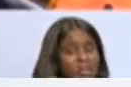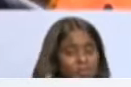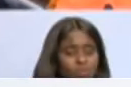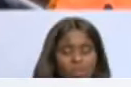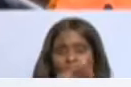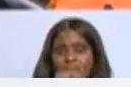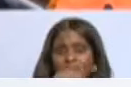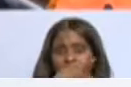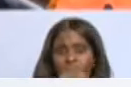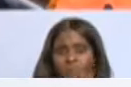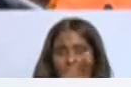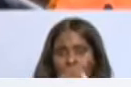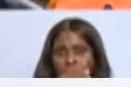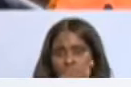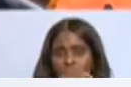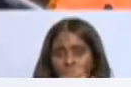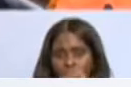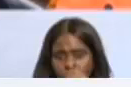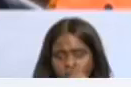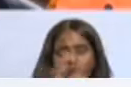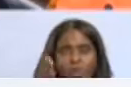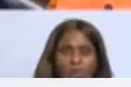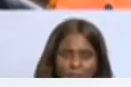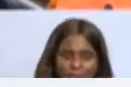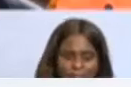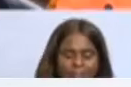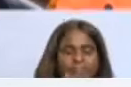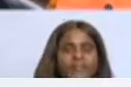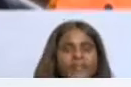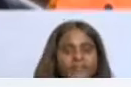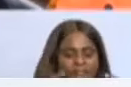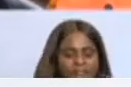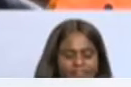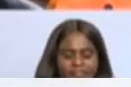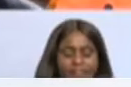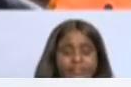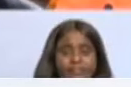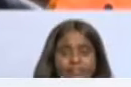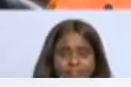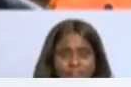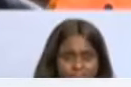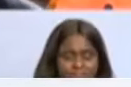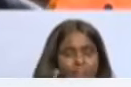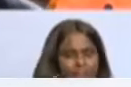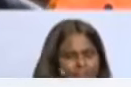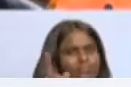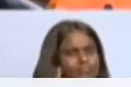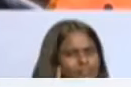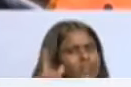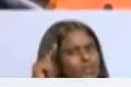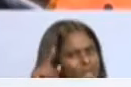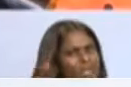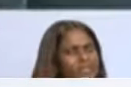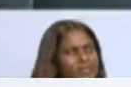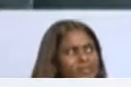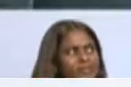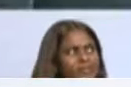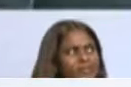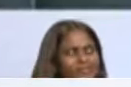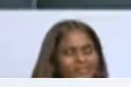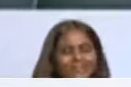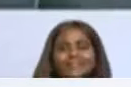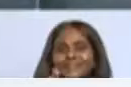Porokoso trade training institutes. In addition, Yes, you heard me. Lundazi. Mwana